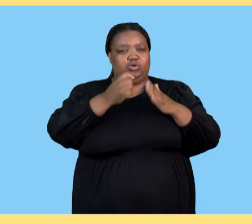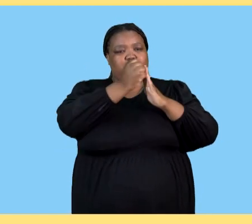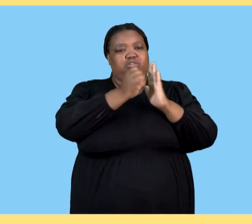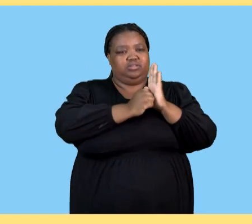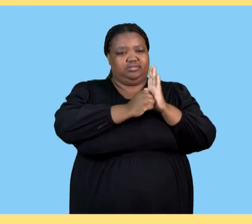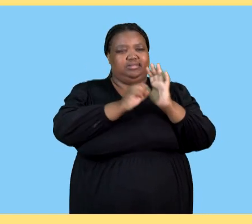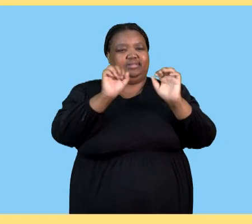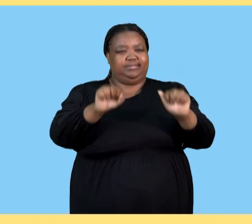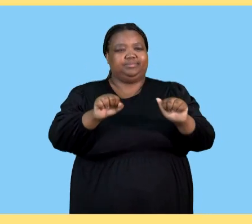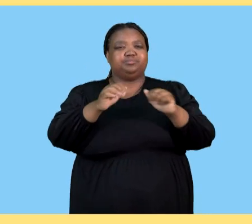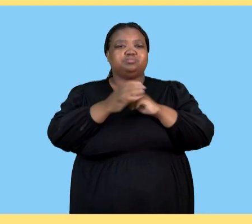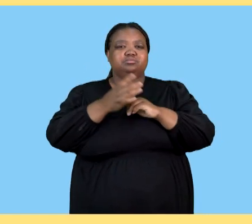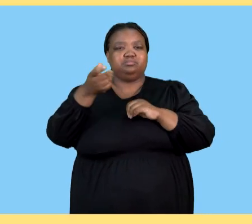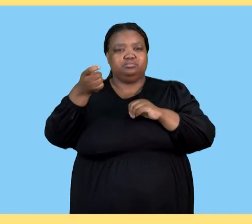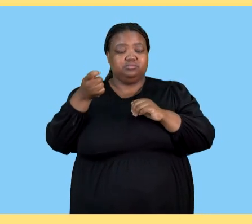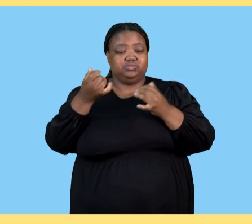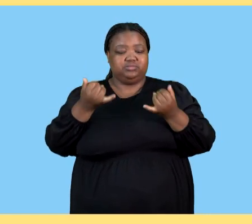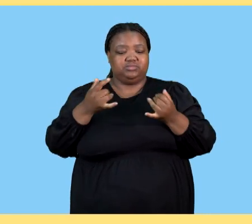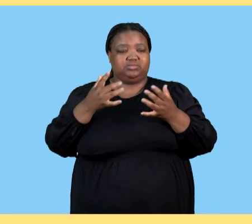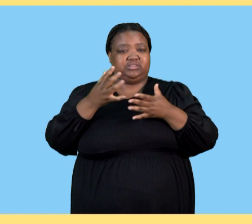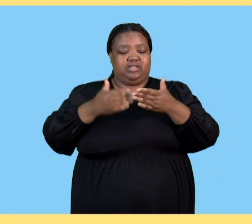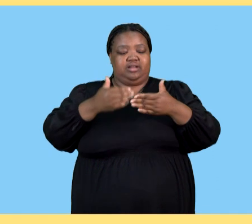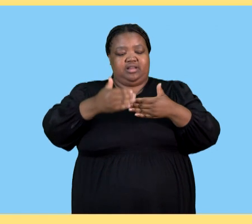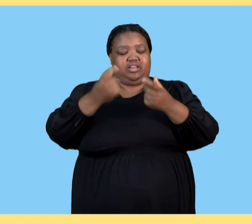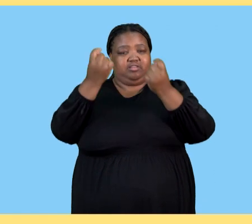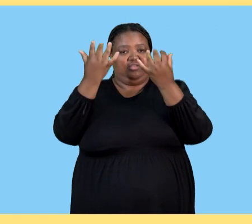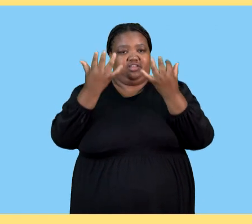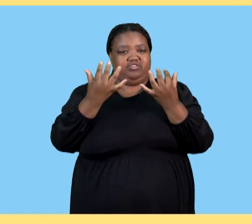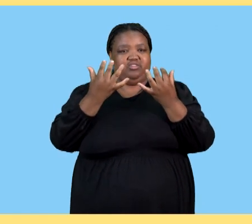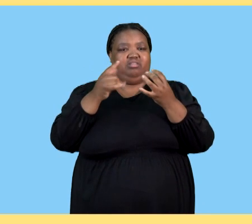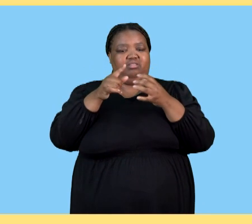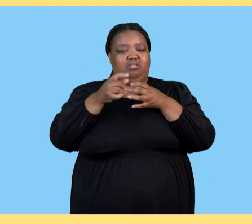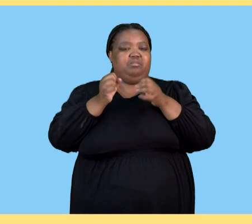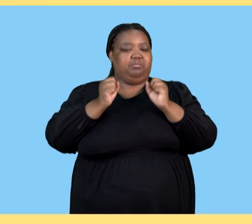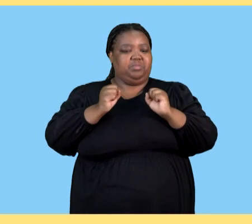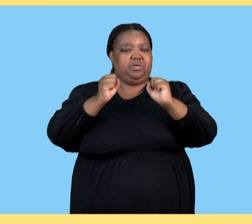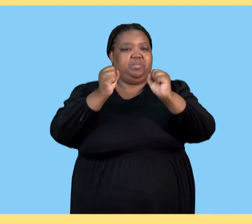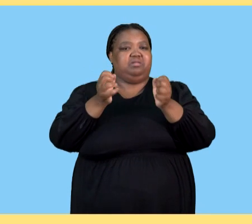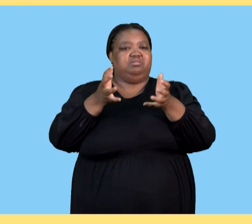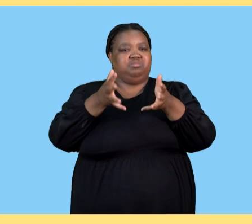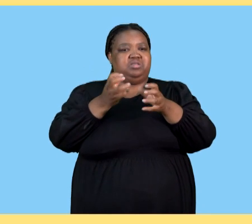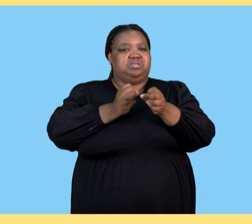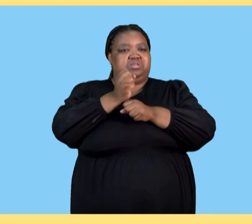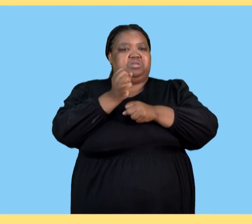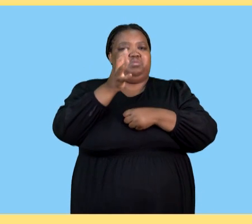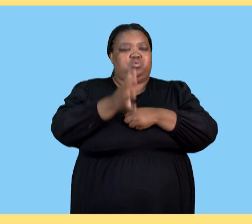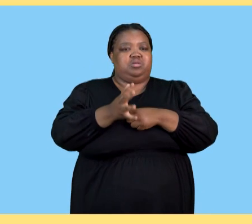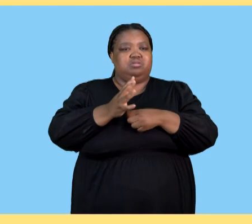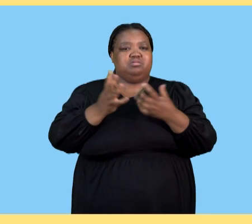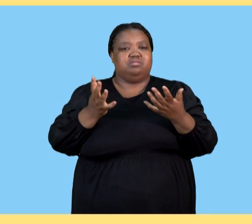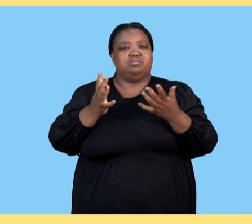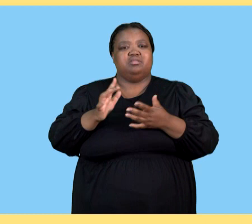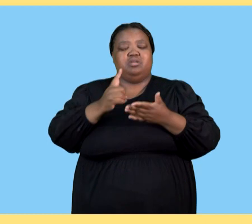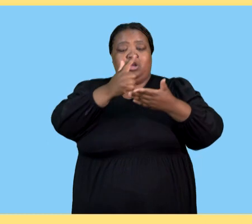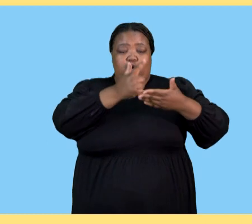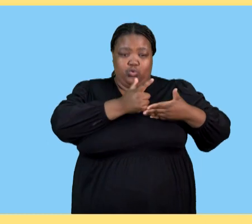statement. The repayments of the capital portion of the loan will remain constant in the next financial year. When you do your loan account,